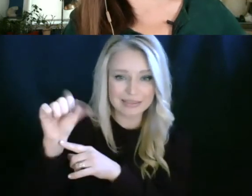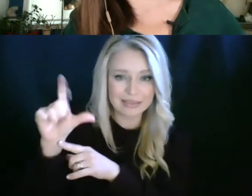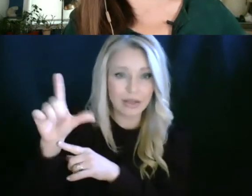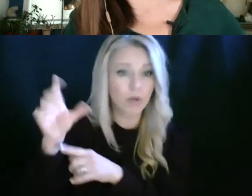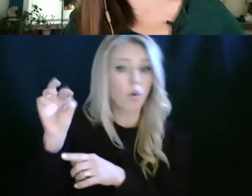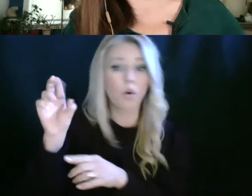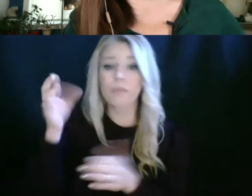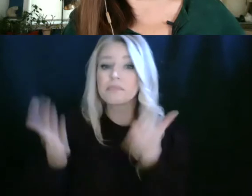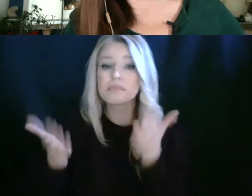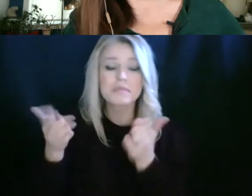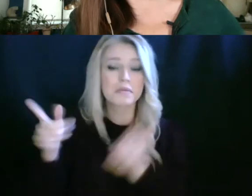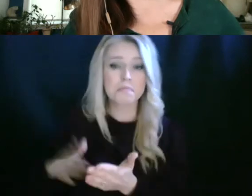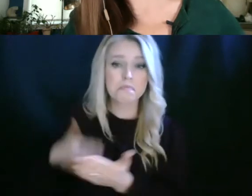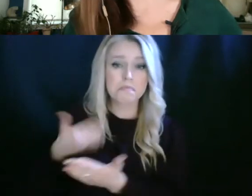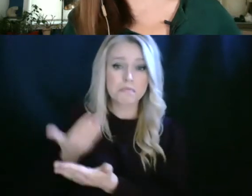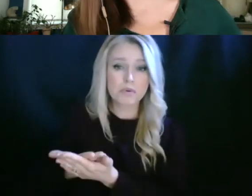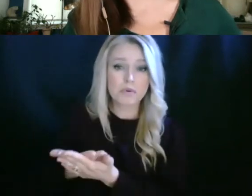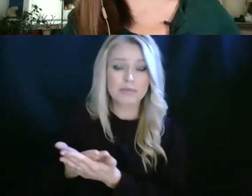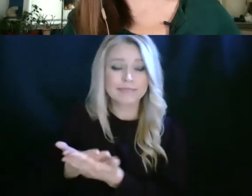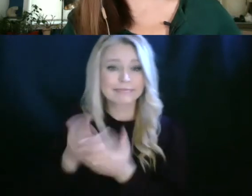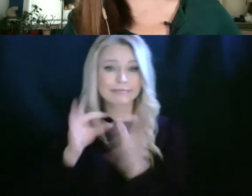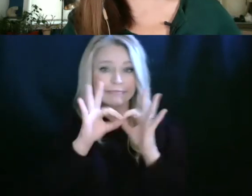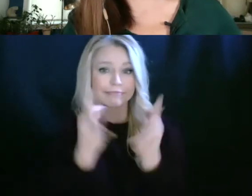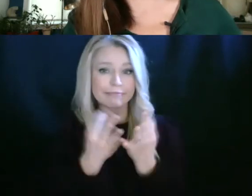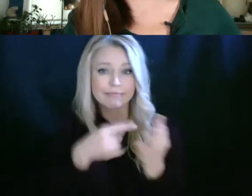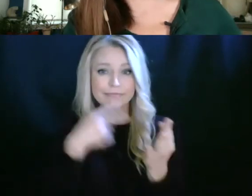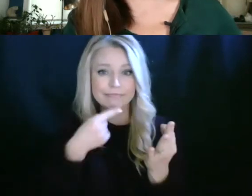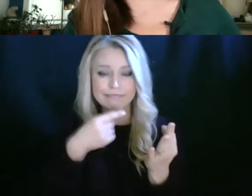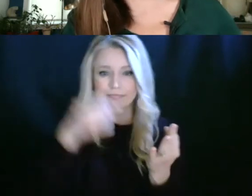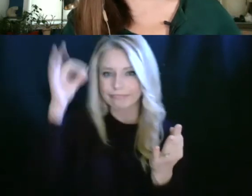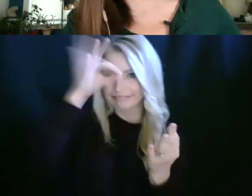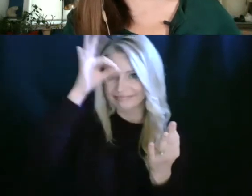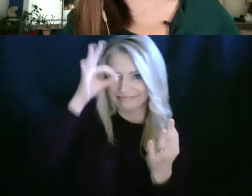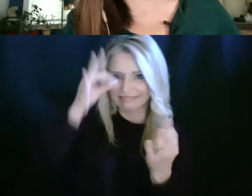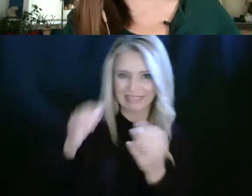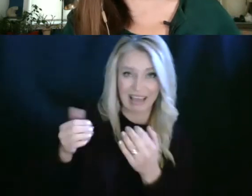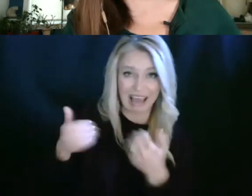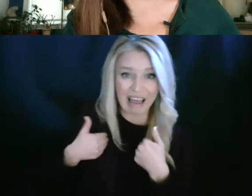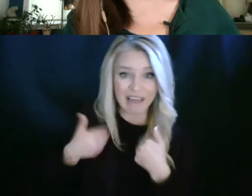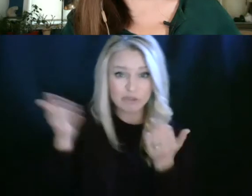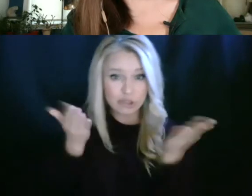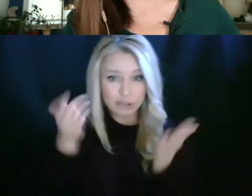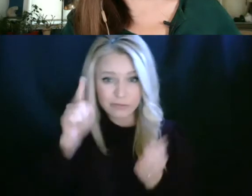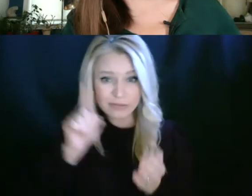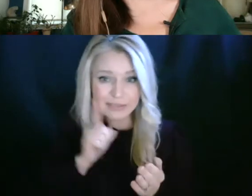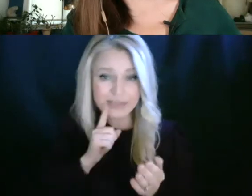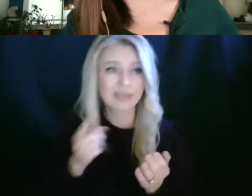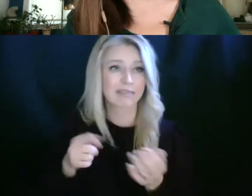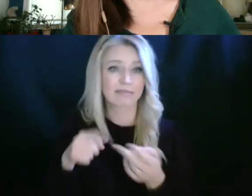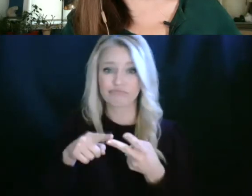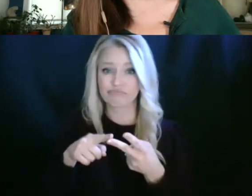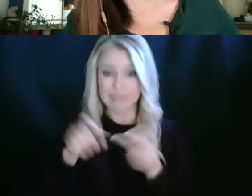what kind of language they've had and access. Were they born into a family who is non-deaf,